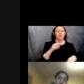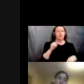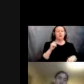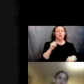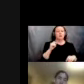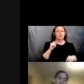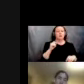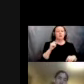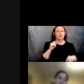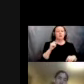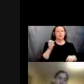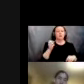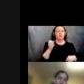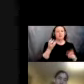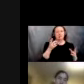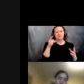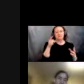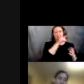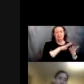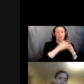became very famous within